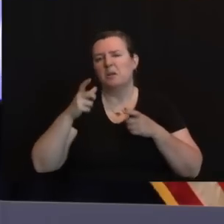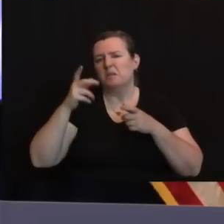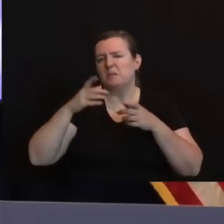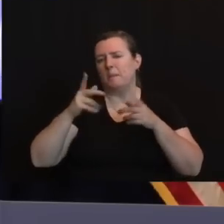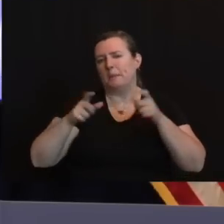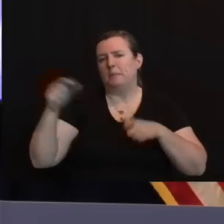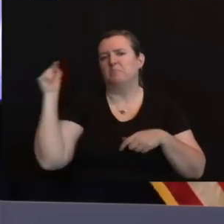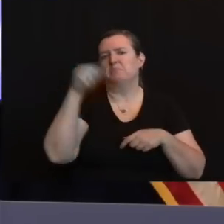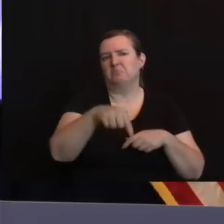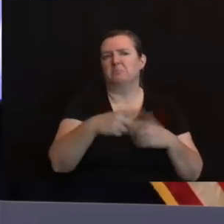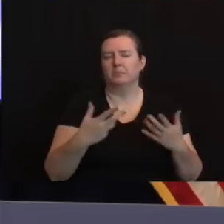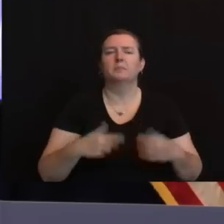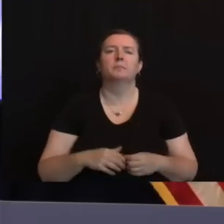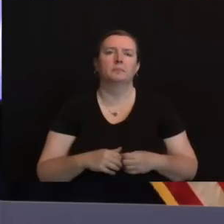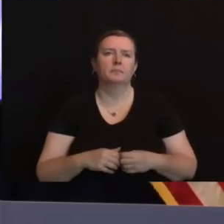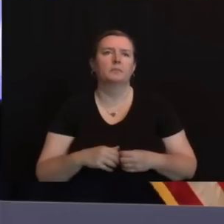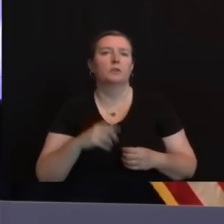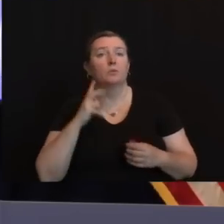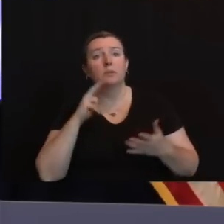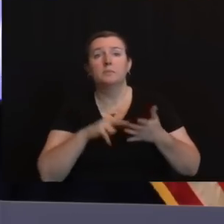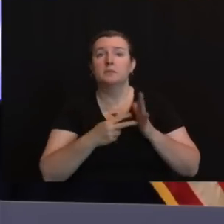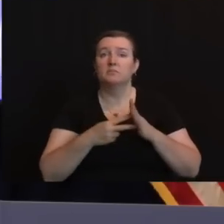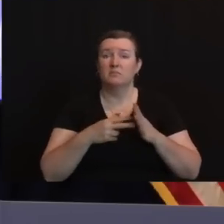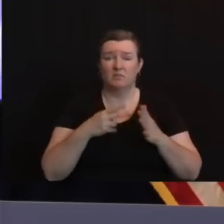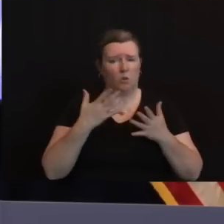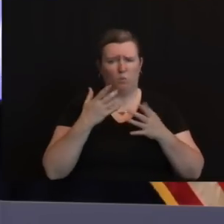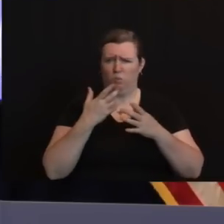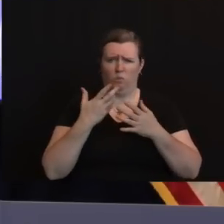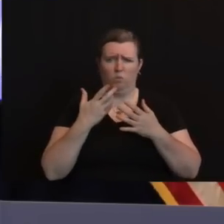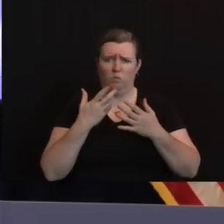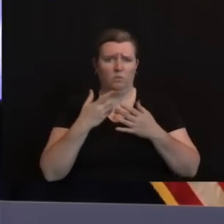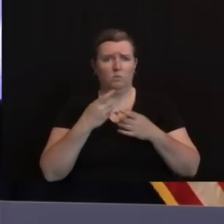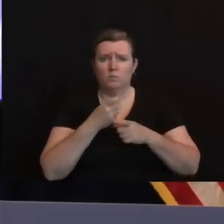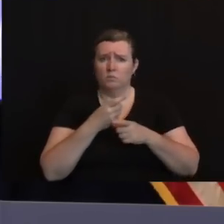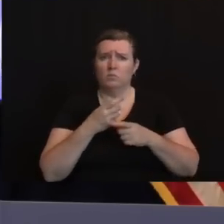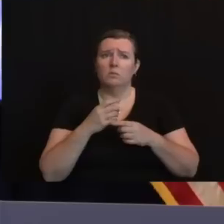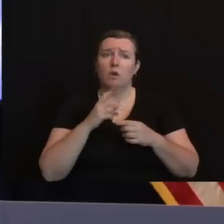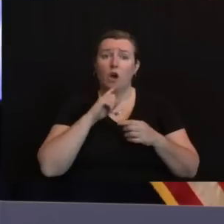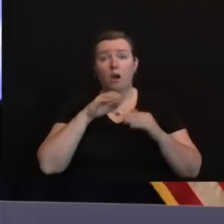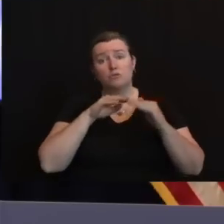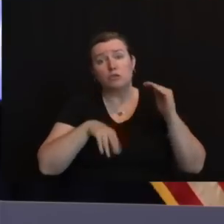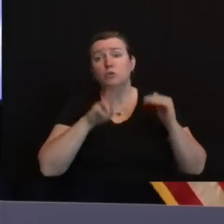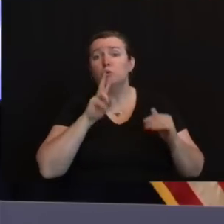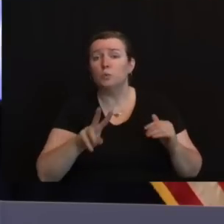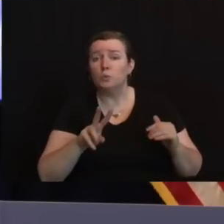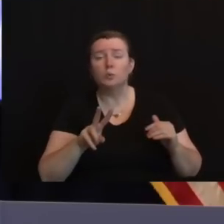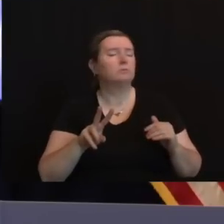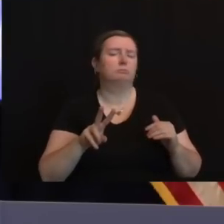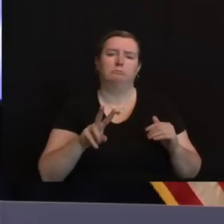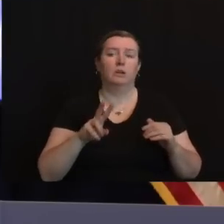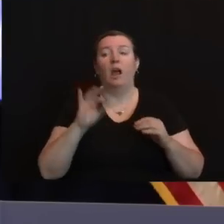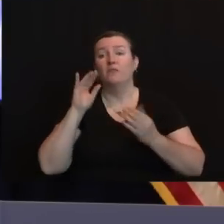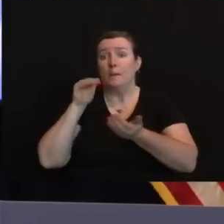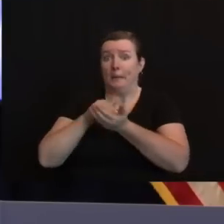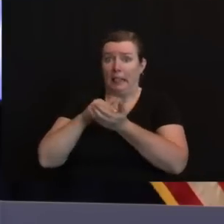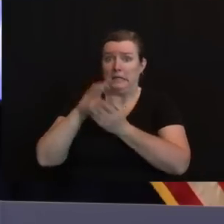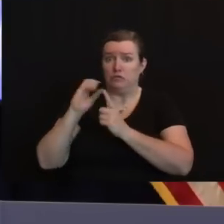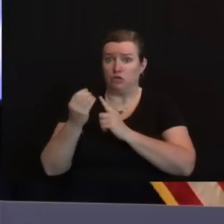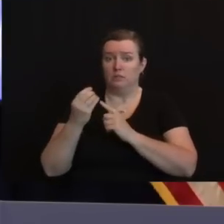an individual's health and safety. And if the individual is under 2 years of age, please do not put on a face